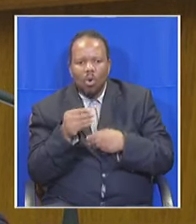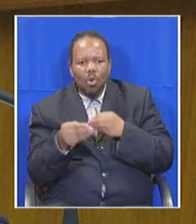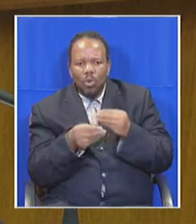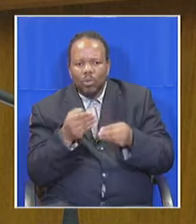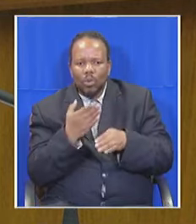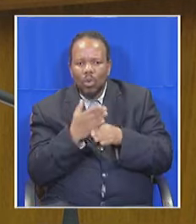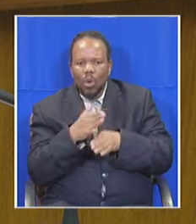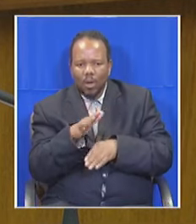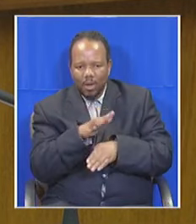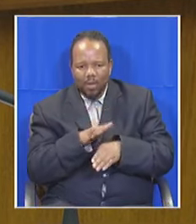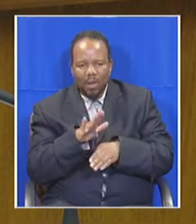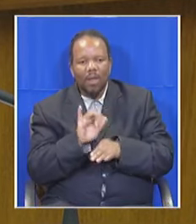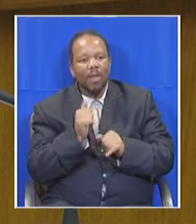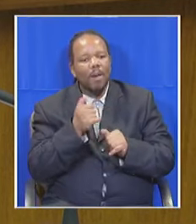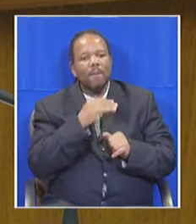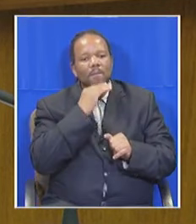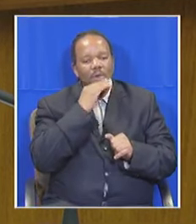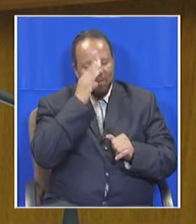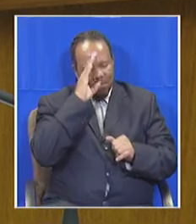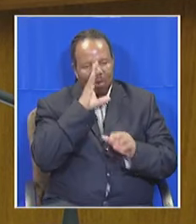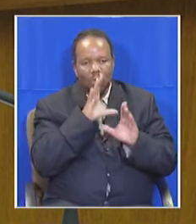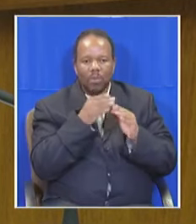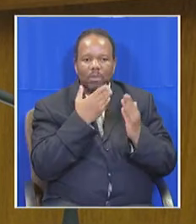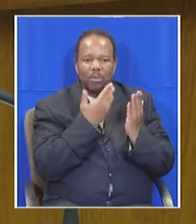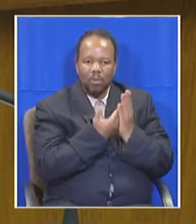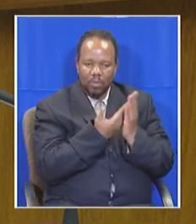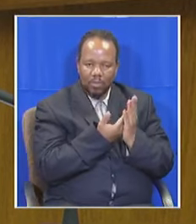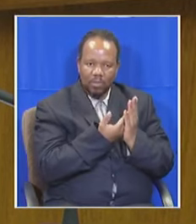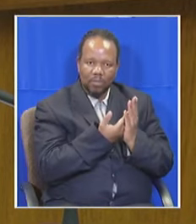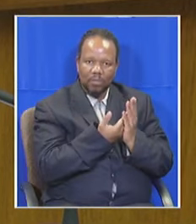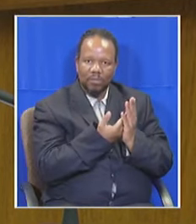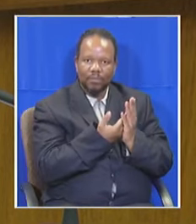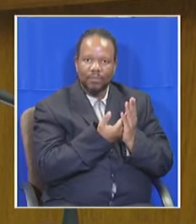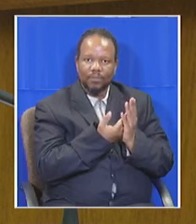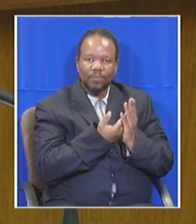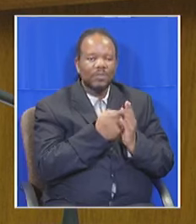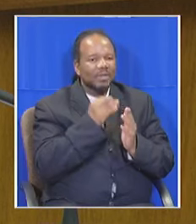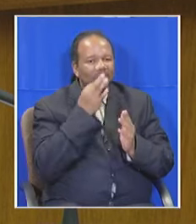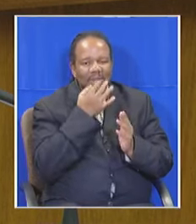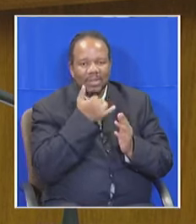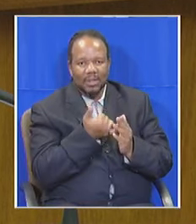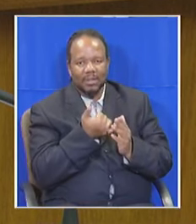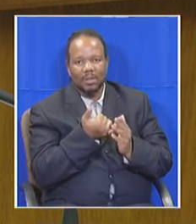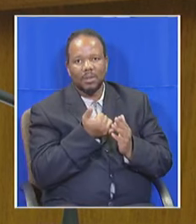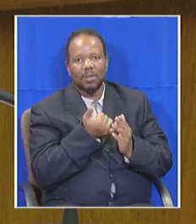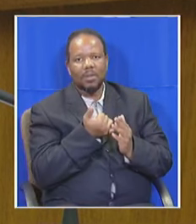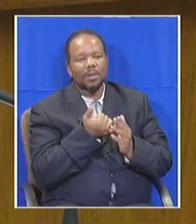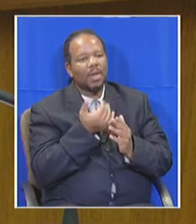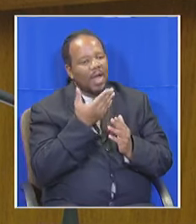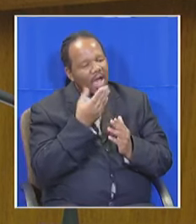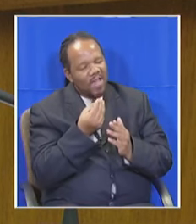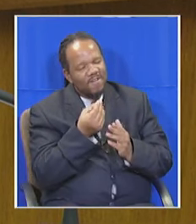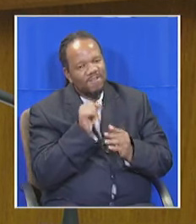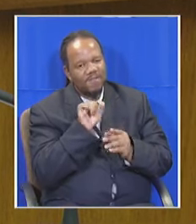the Portfolio Committee fortifies the environment by fine-tuning and expanding on the definition